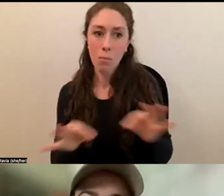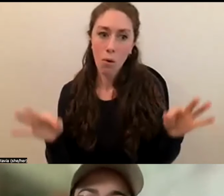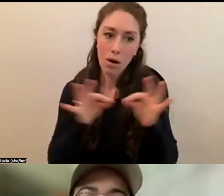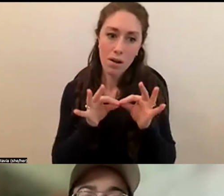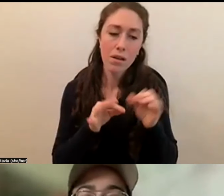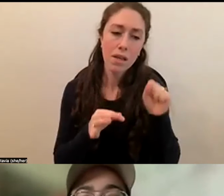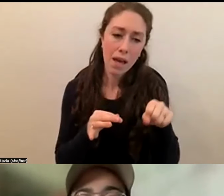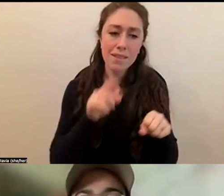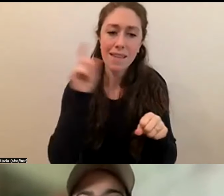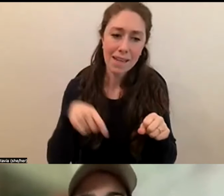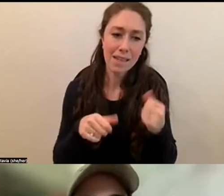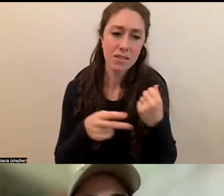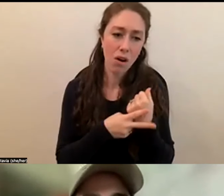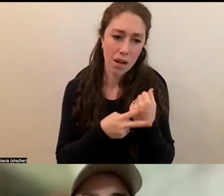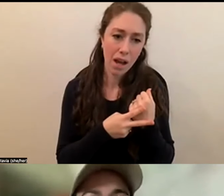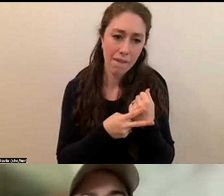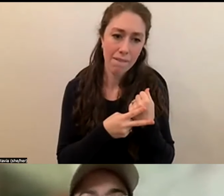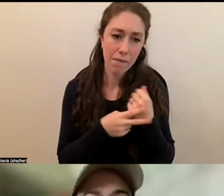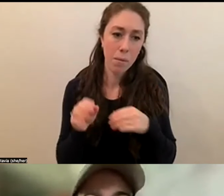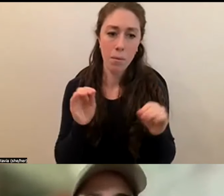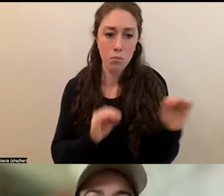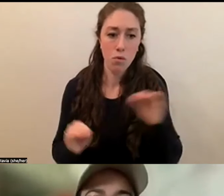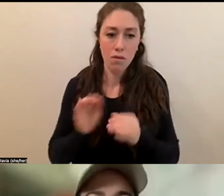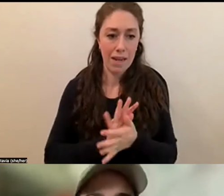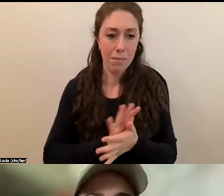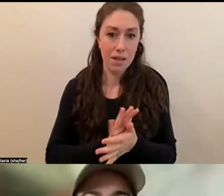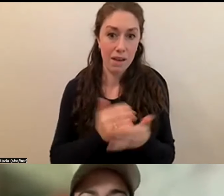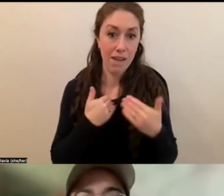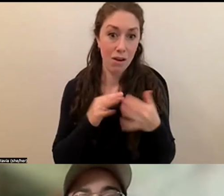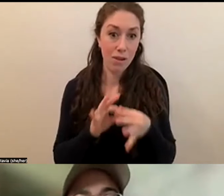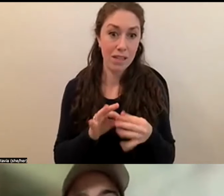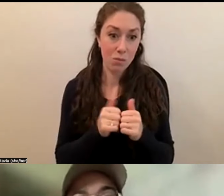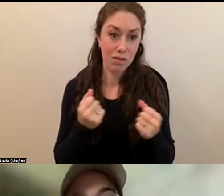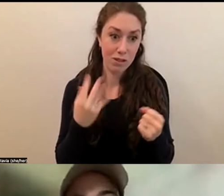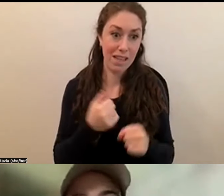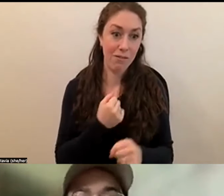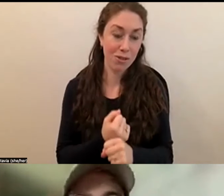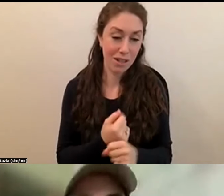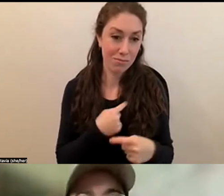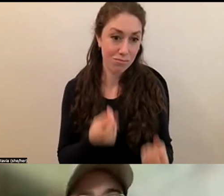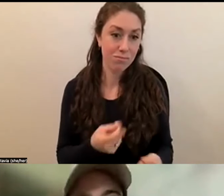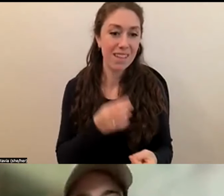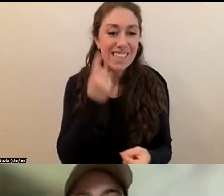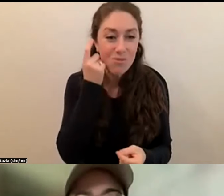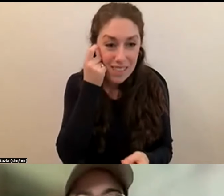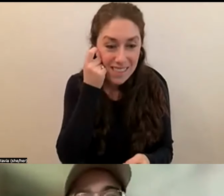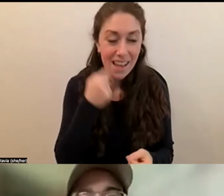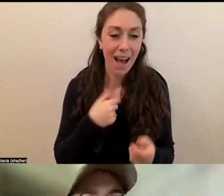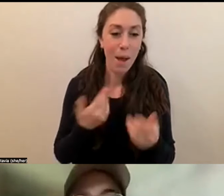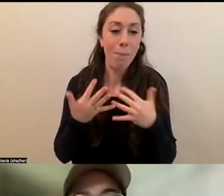Texas Archive of the Moving Image, which I like have had a relationship with for several years, and just recently was able to merge